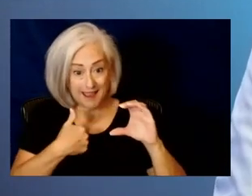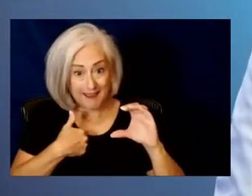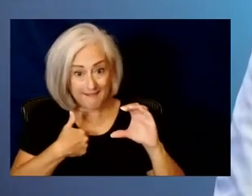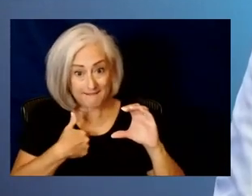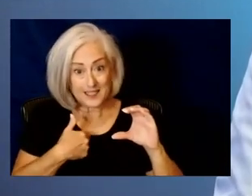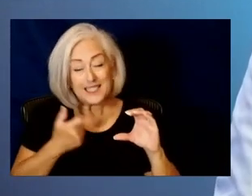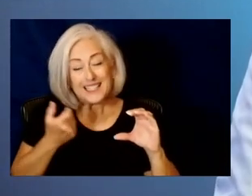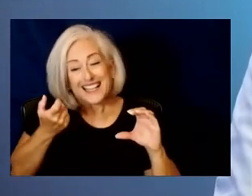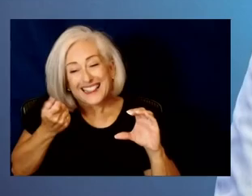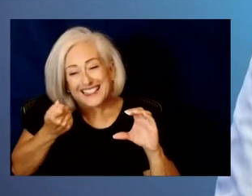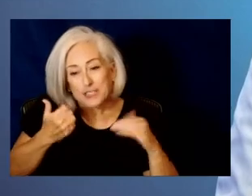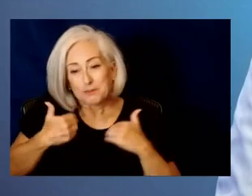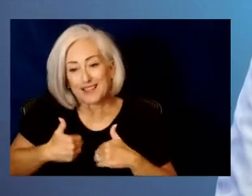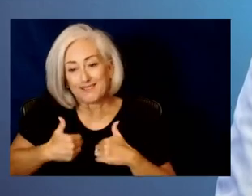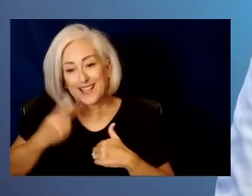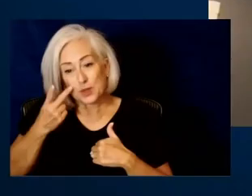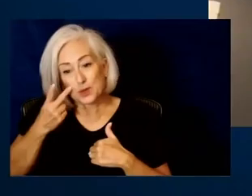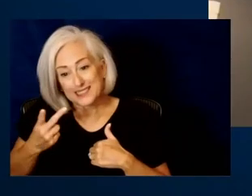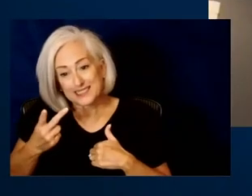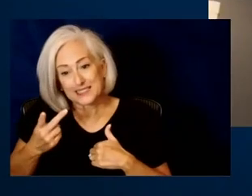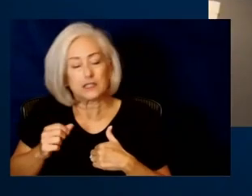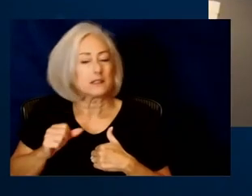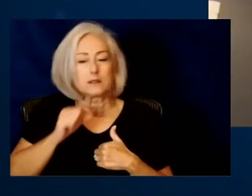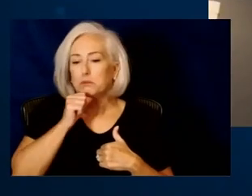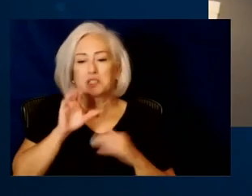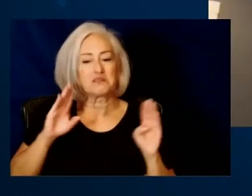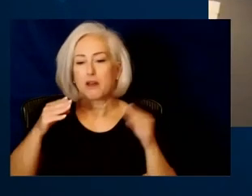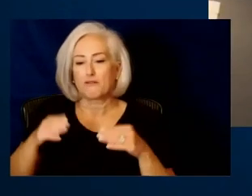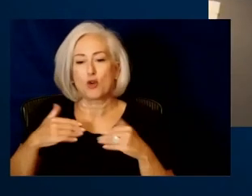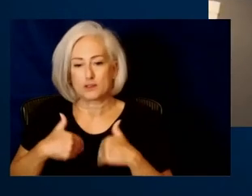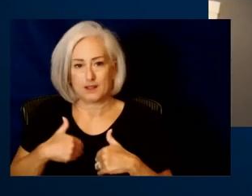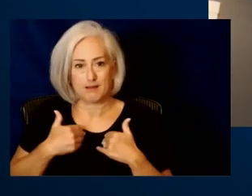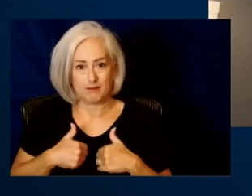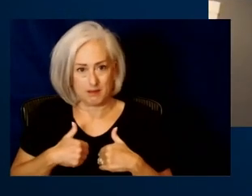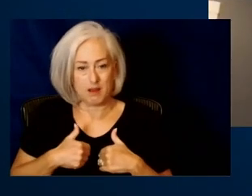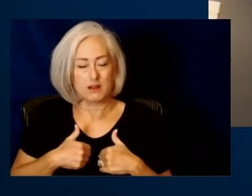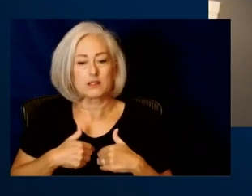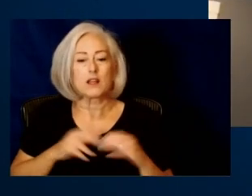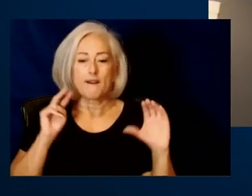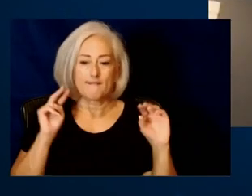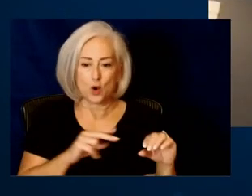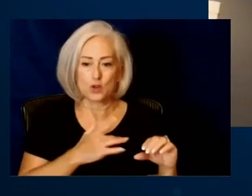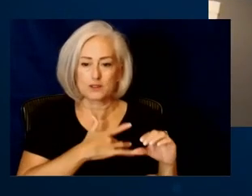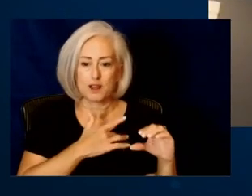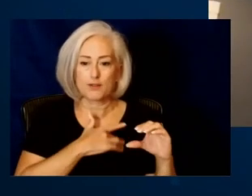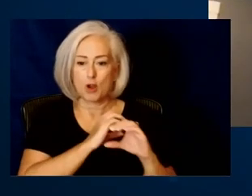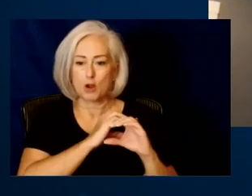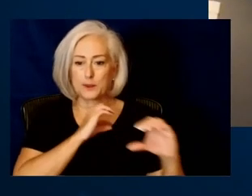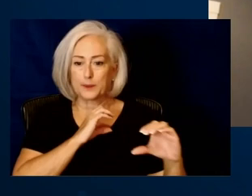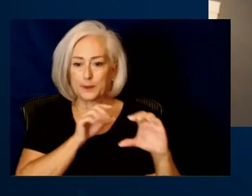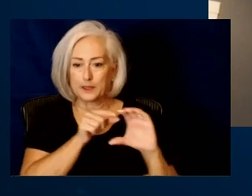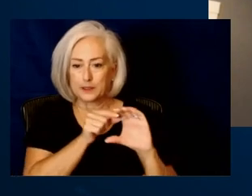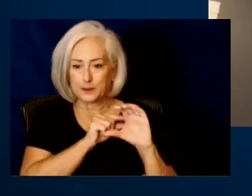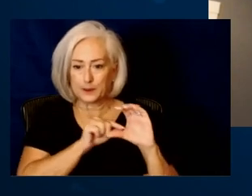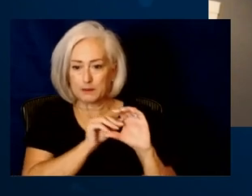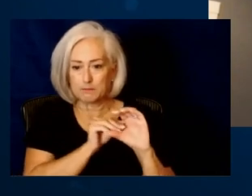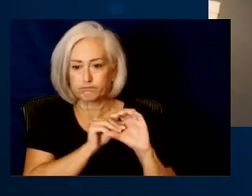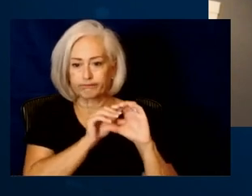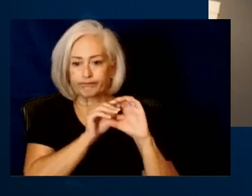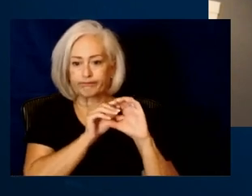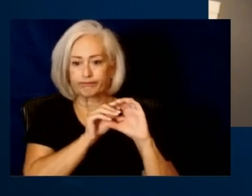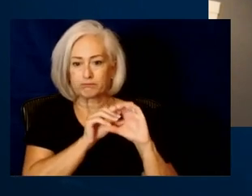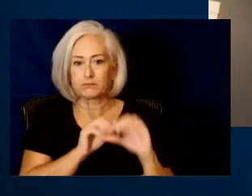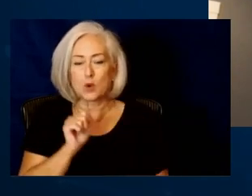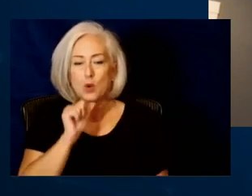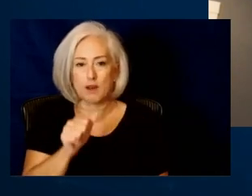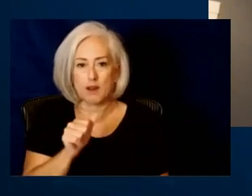adequate screening test for lung cancer. It doesn't get to the periphery of the lung, although sometimes you do see some interesting things inside of the lung that makes you go do more work, but really it's